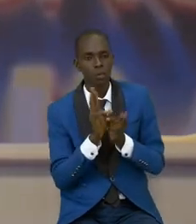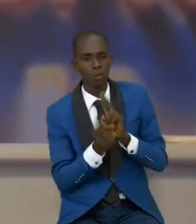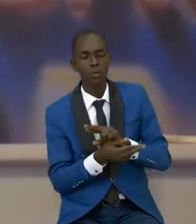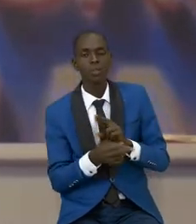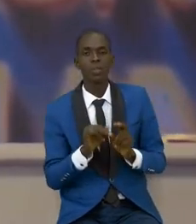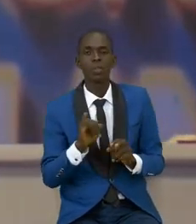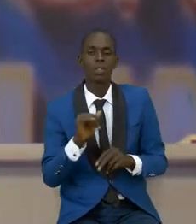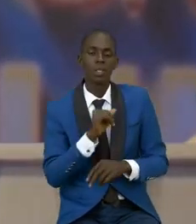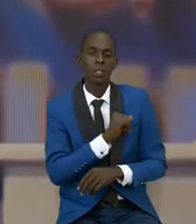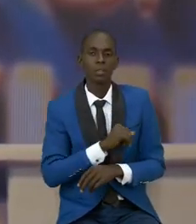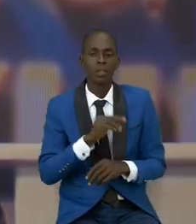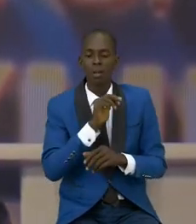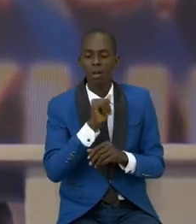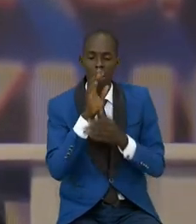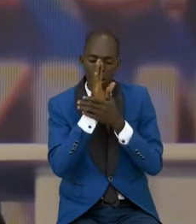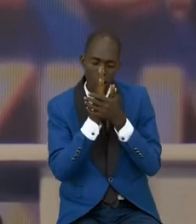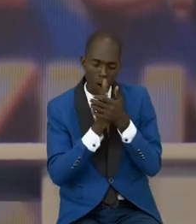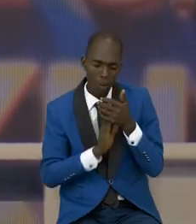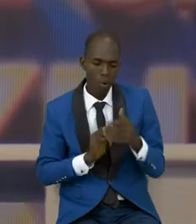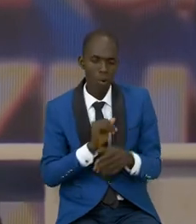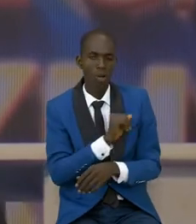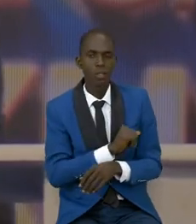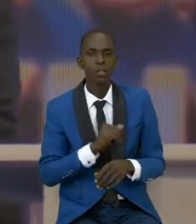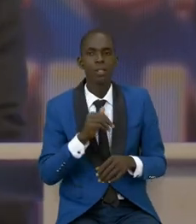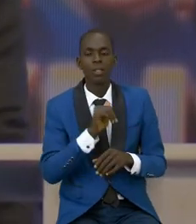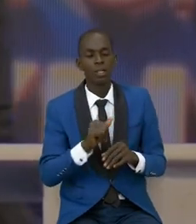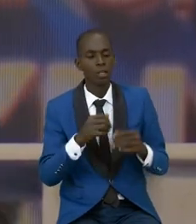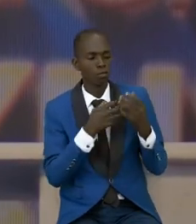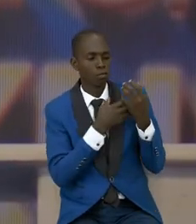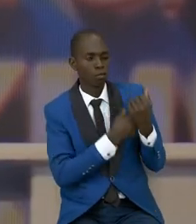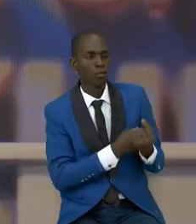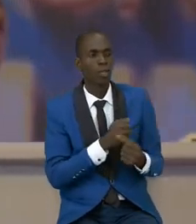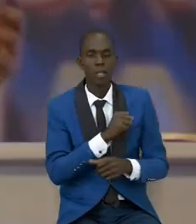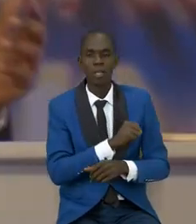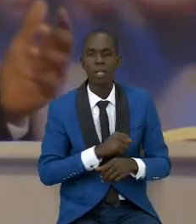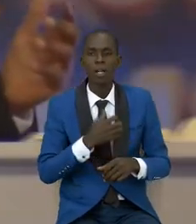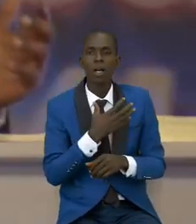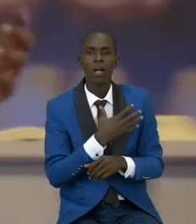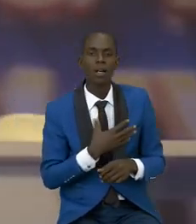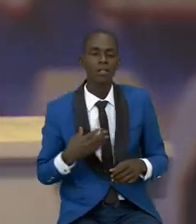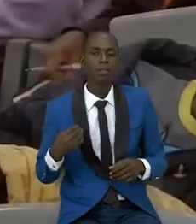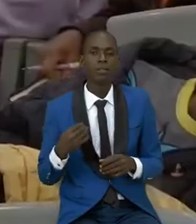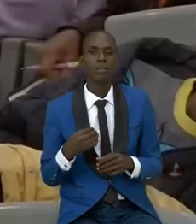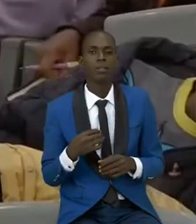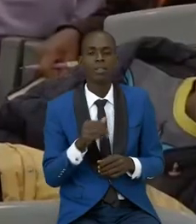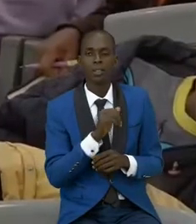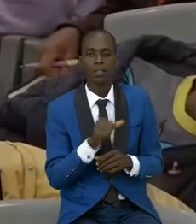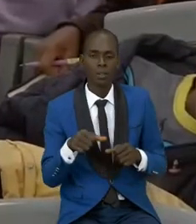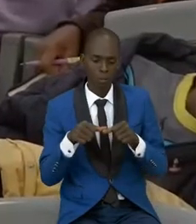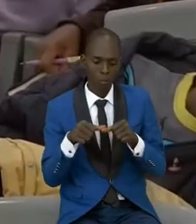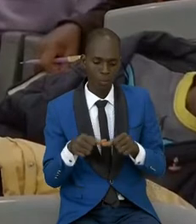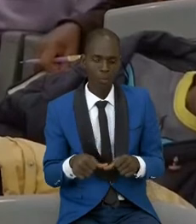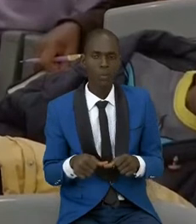a humble attitude, a confident attitude, and a permanent